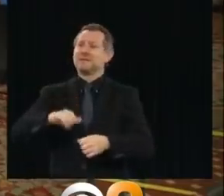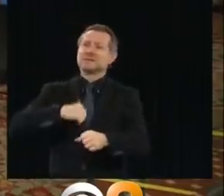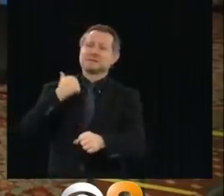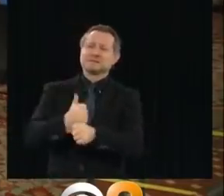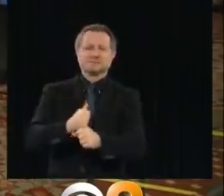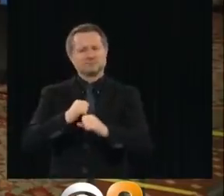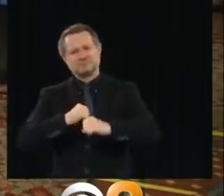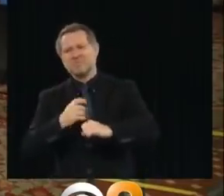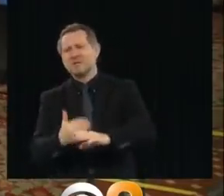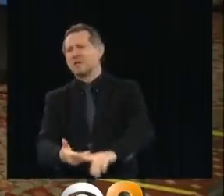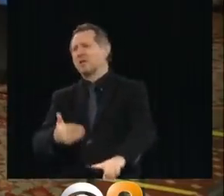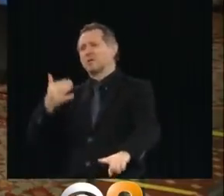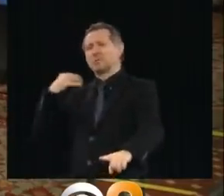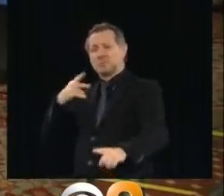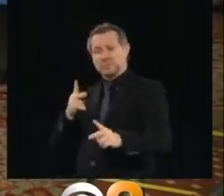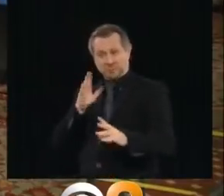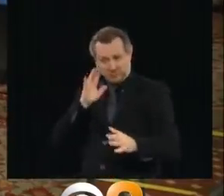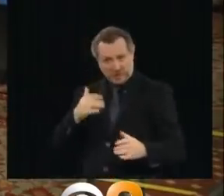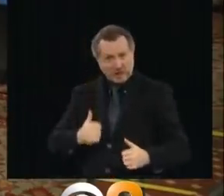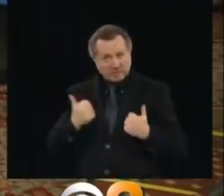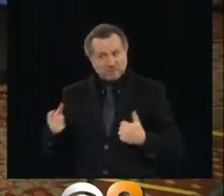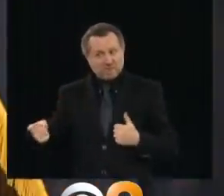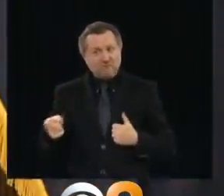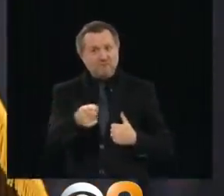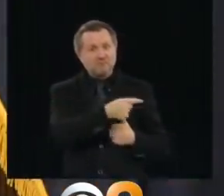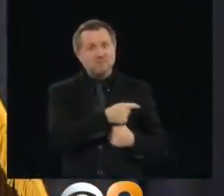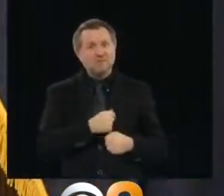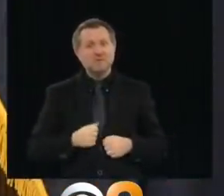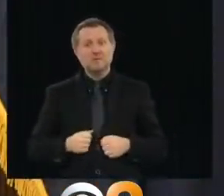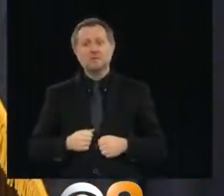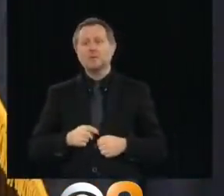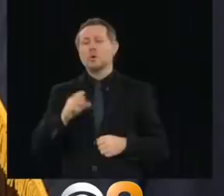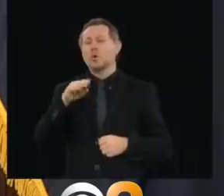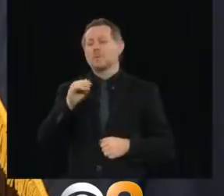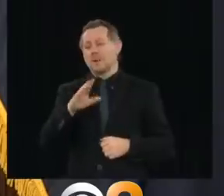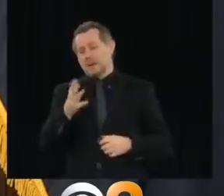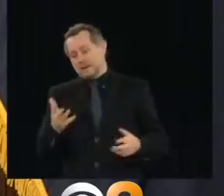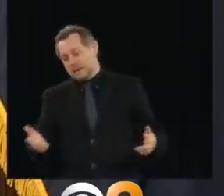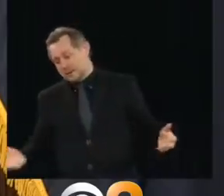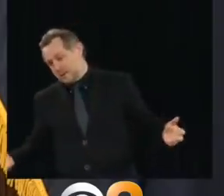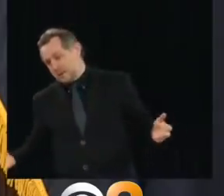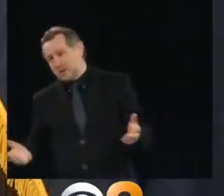that their loved ones might still be here? I don't. Look,